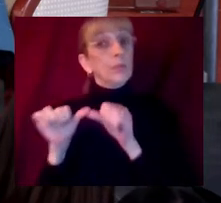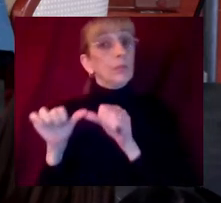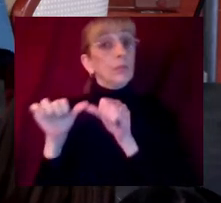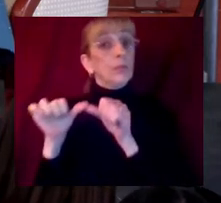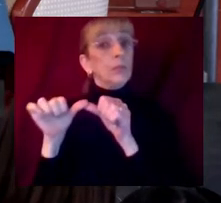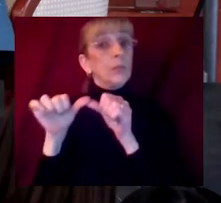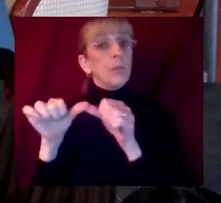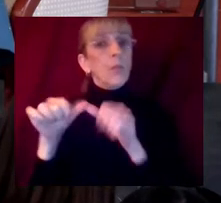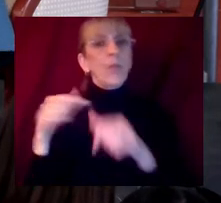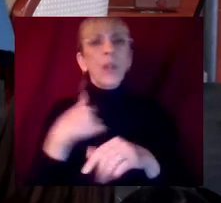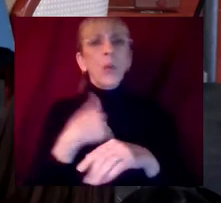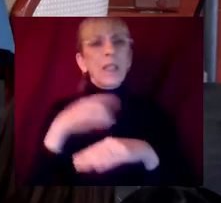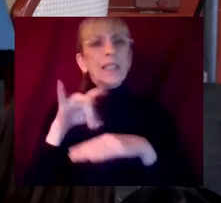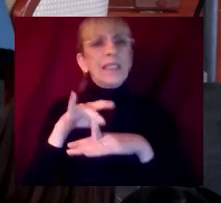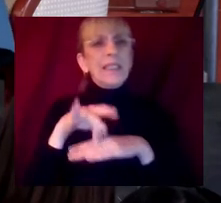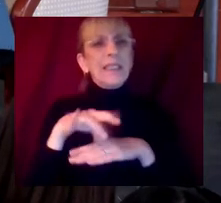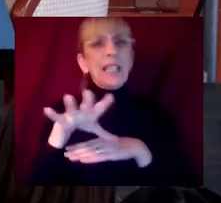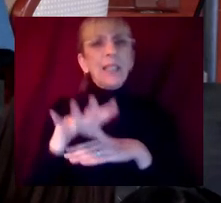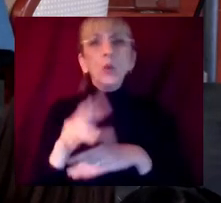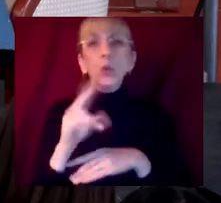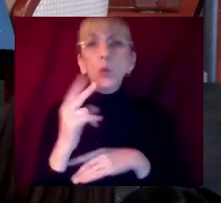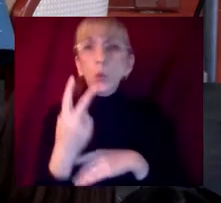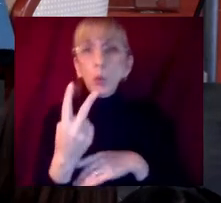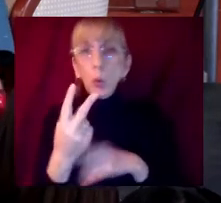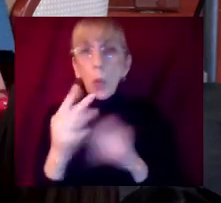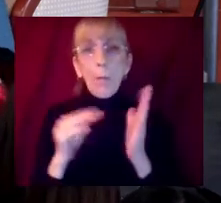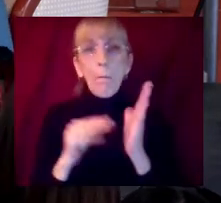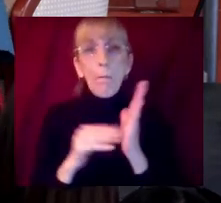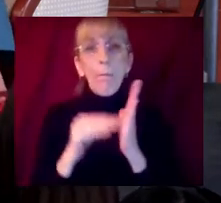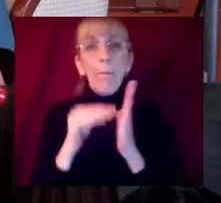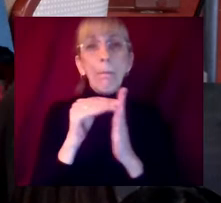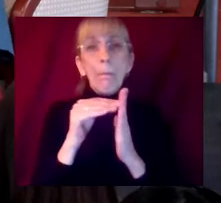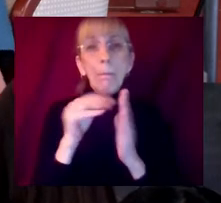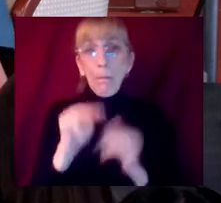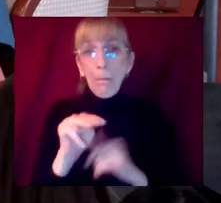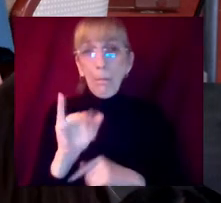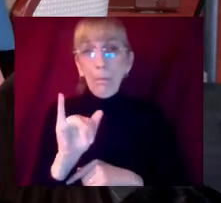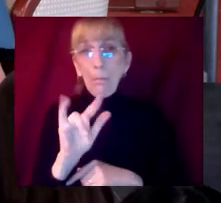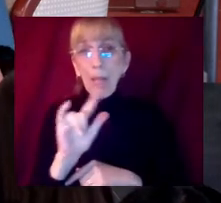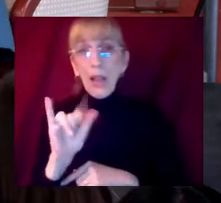We send out like 2 million books a month, and so far